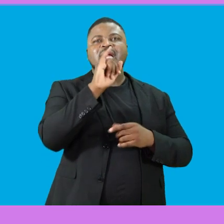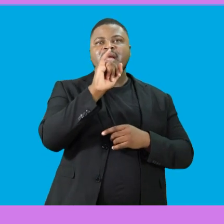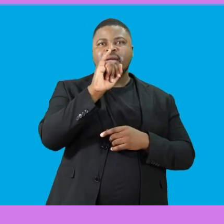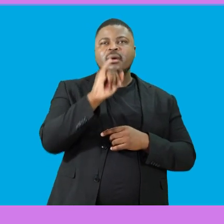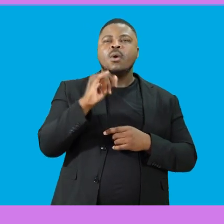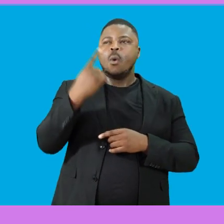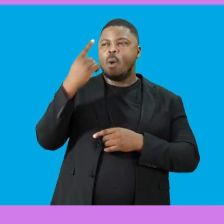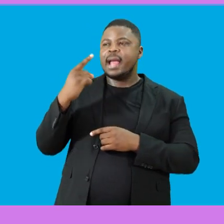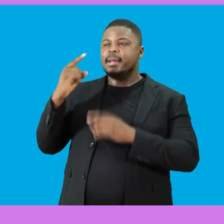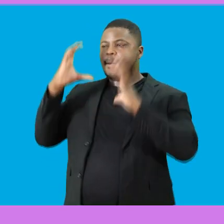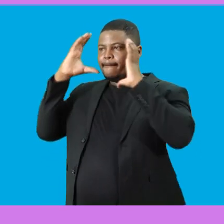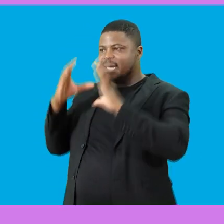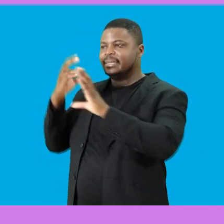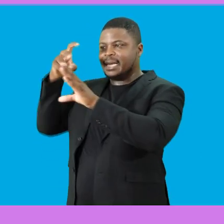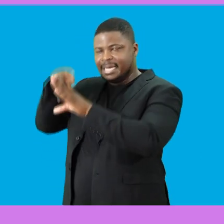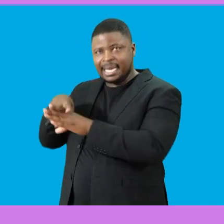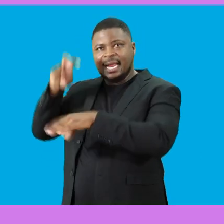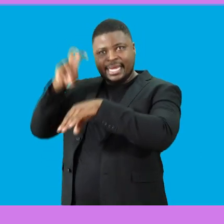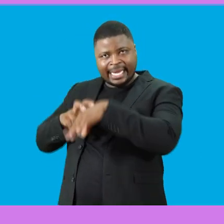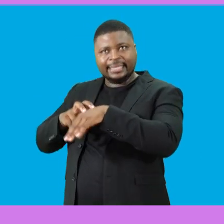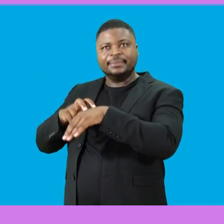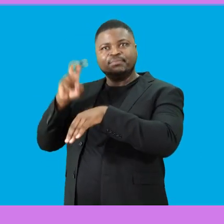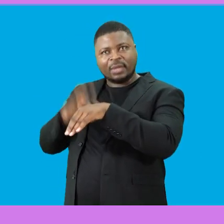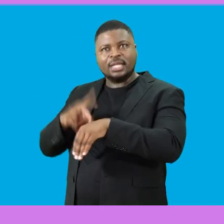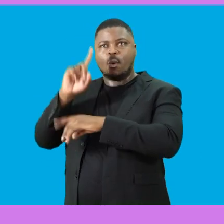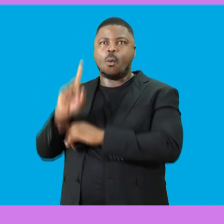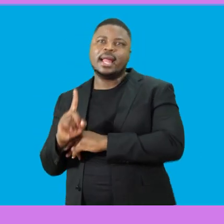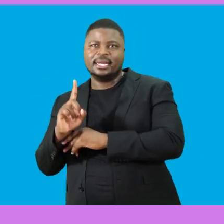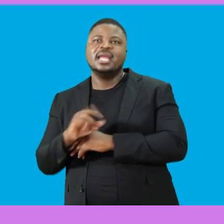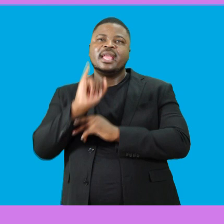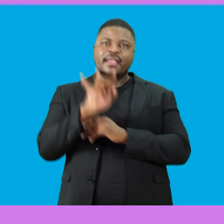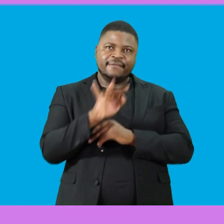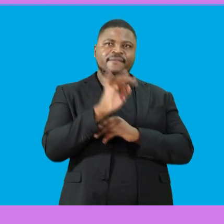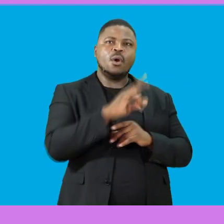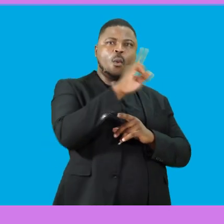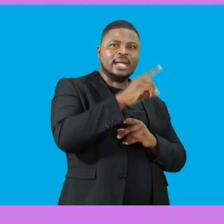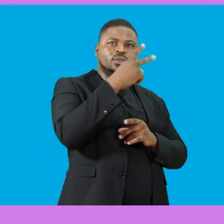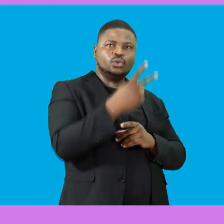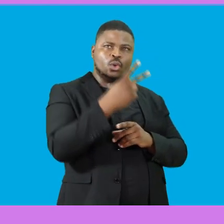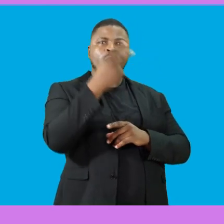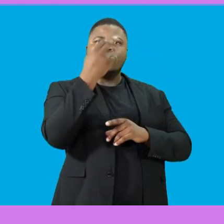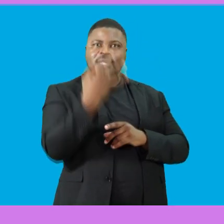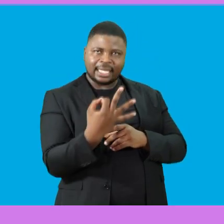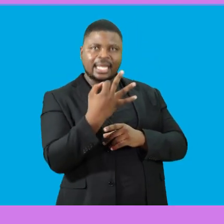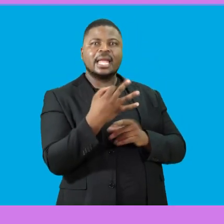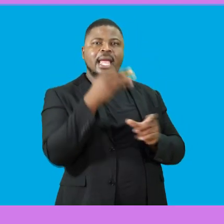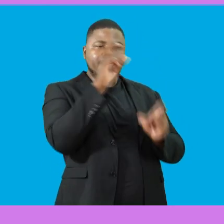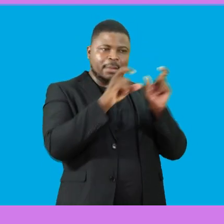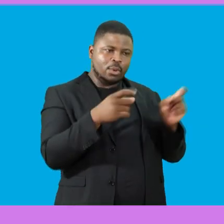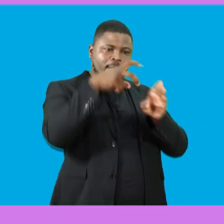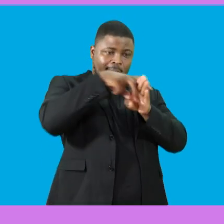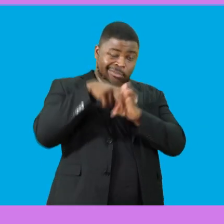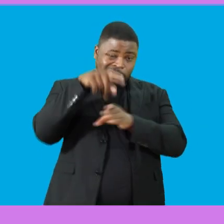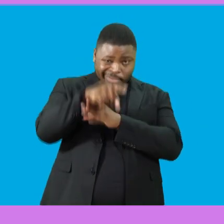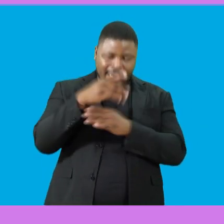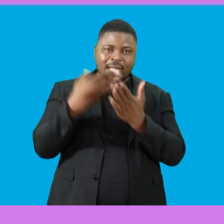that only one bus will be needed if we combine the people that were in this bus trip, in these 3 bus trips. So we are getting that actually